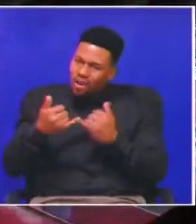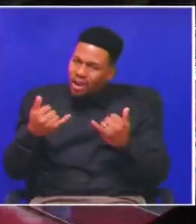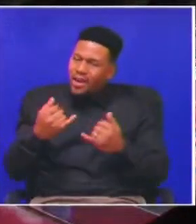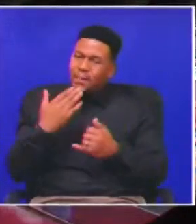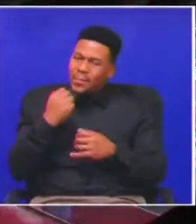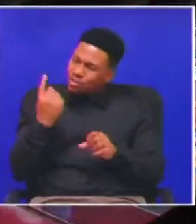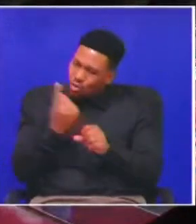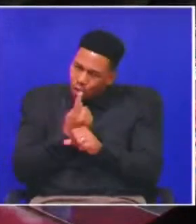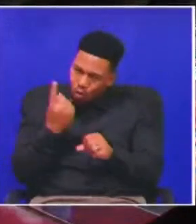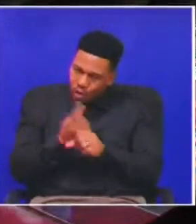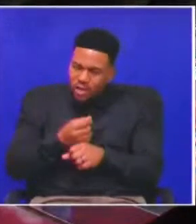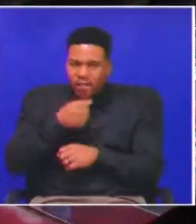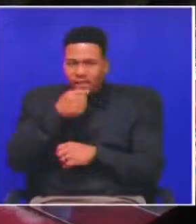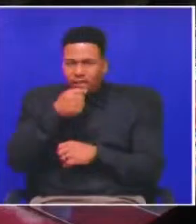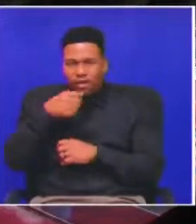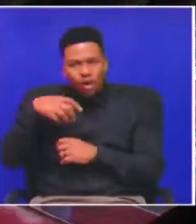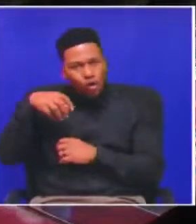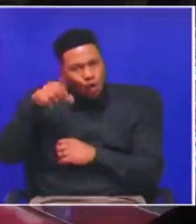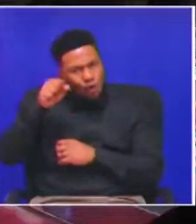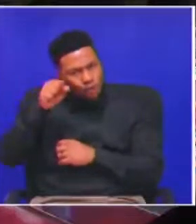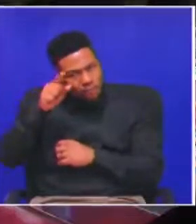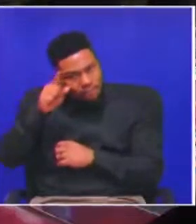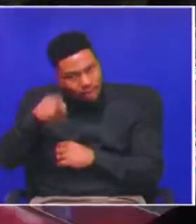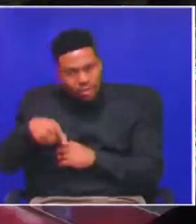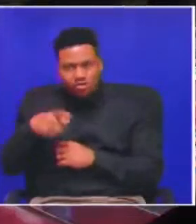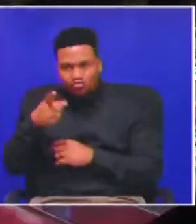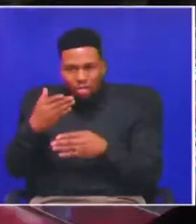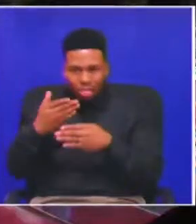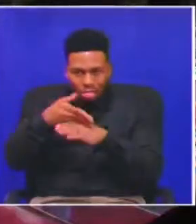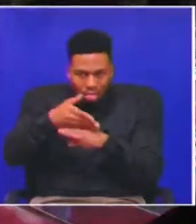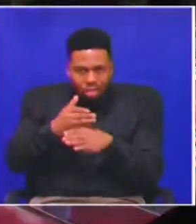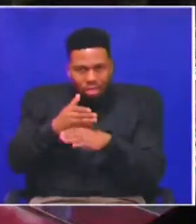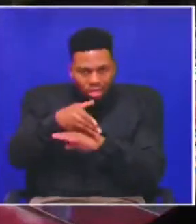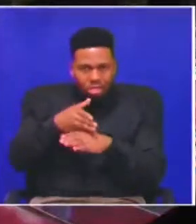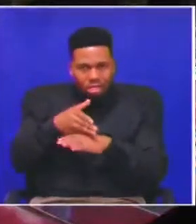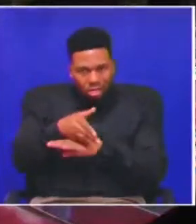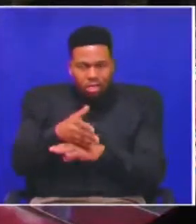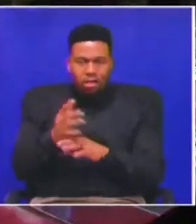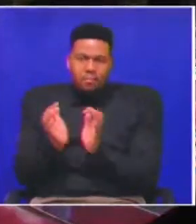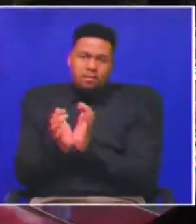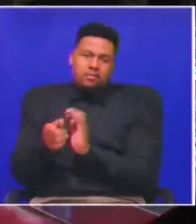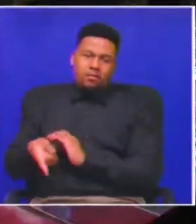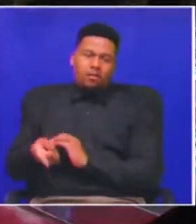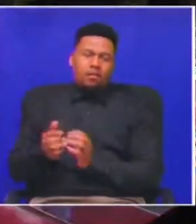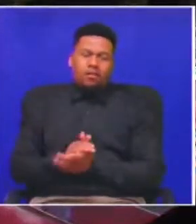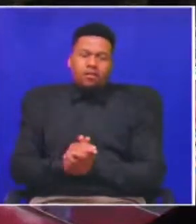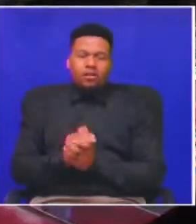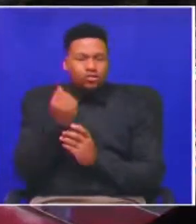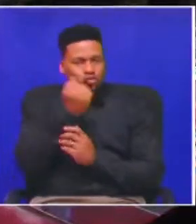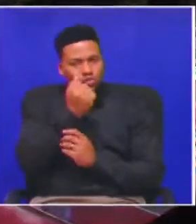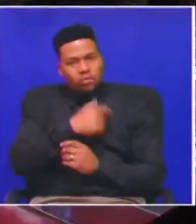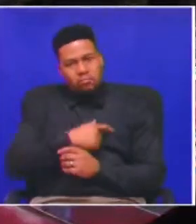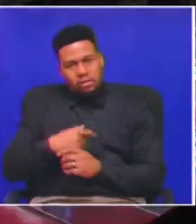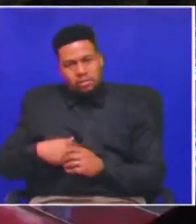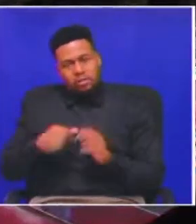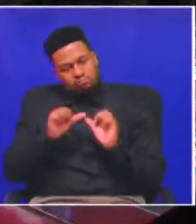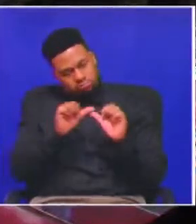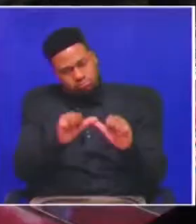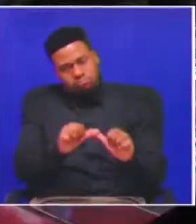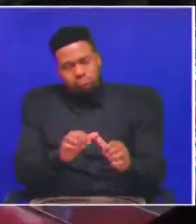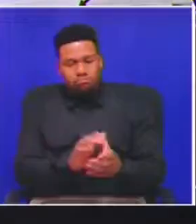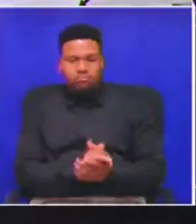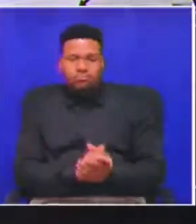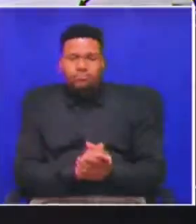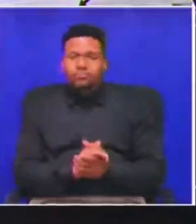that you are muted. You are interrupting proceedings. My apologies, Mr. President. Please proceed. Thank